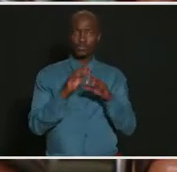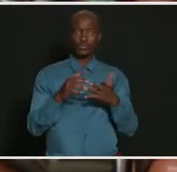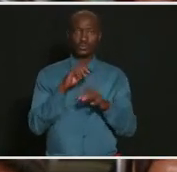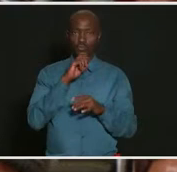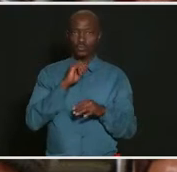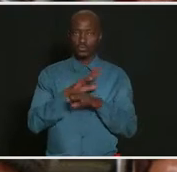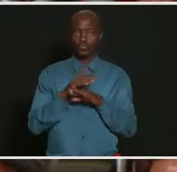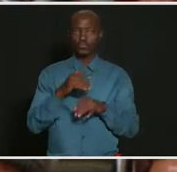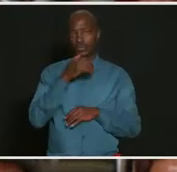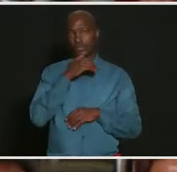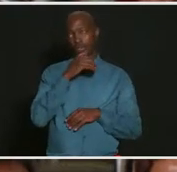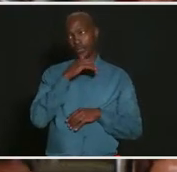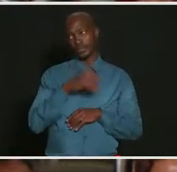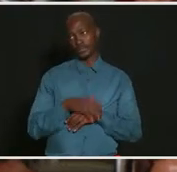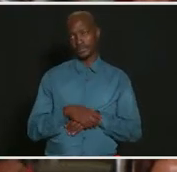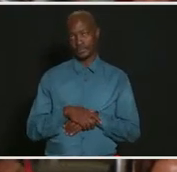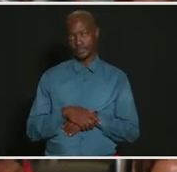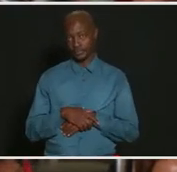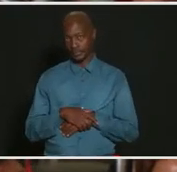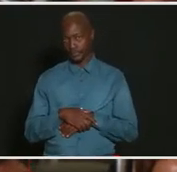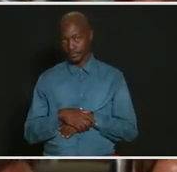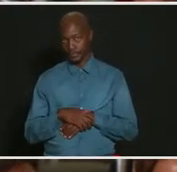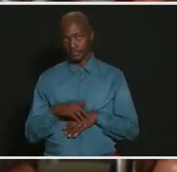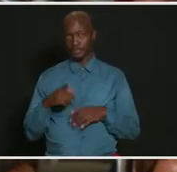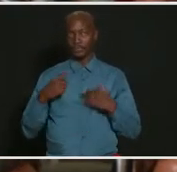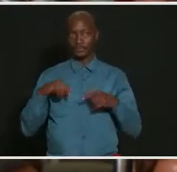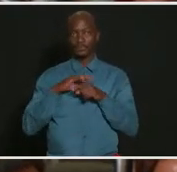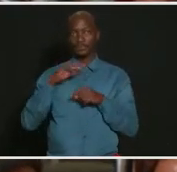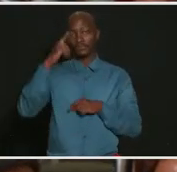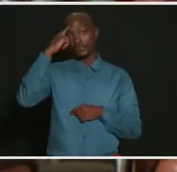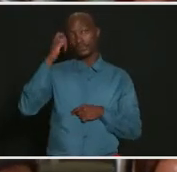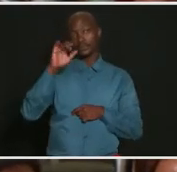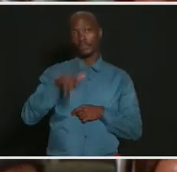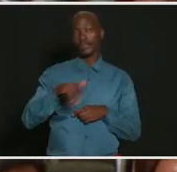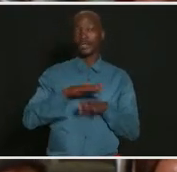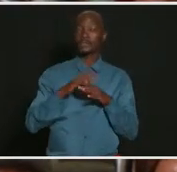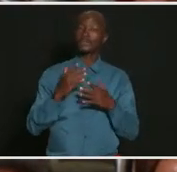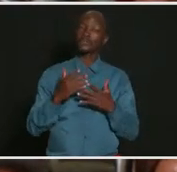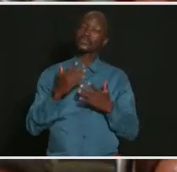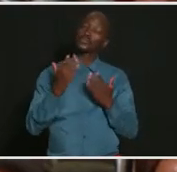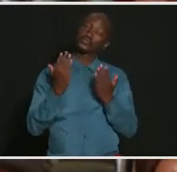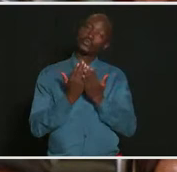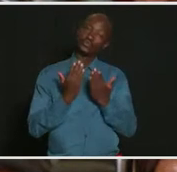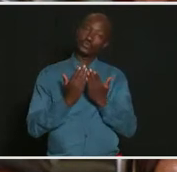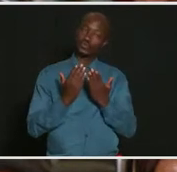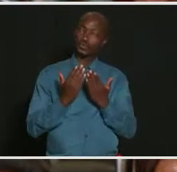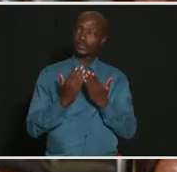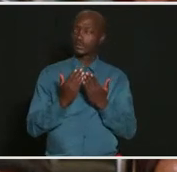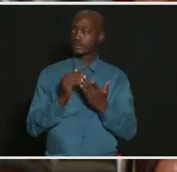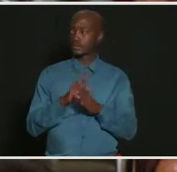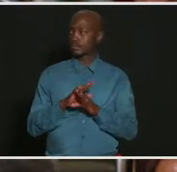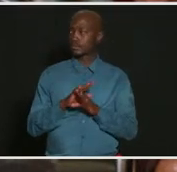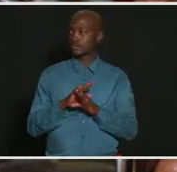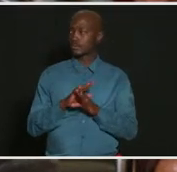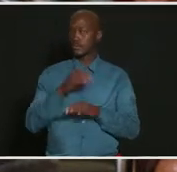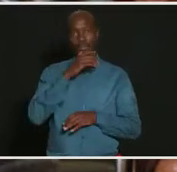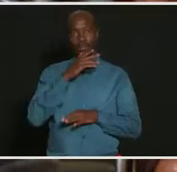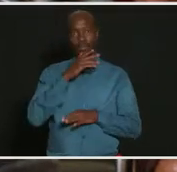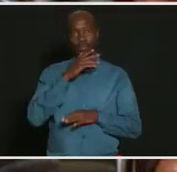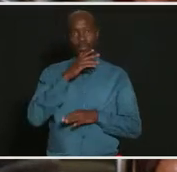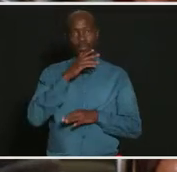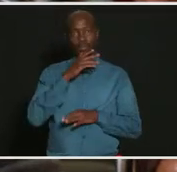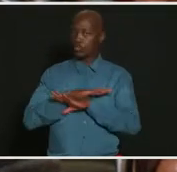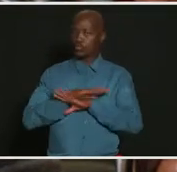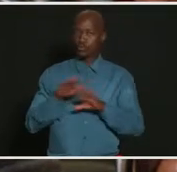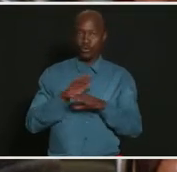of alcohol we believe that schools should be alcohol safe no I'll call